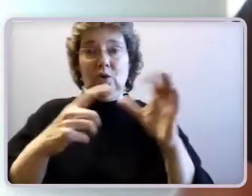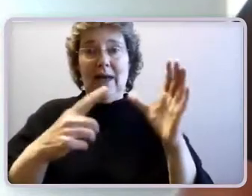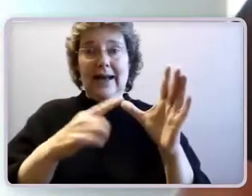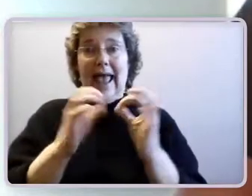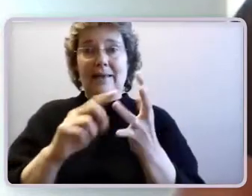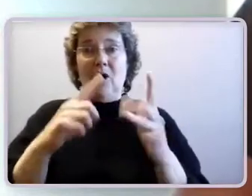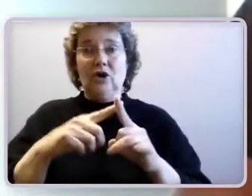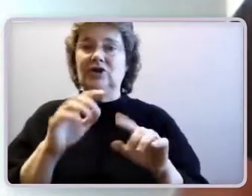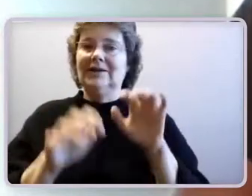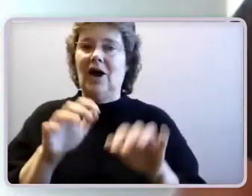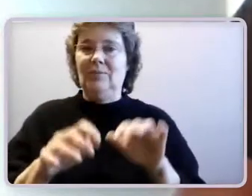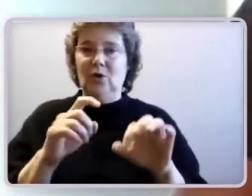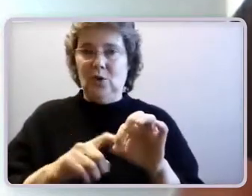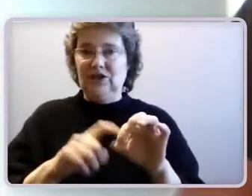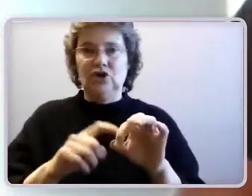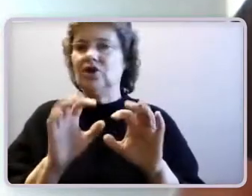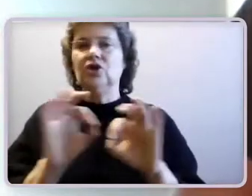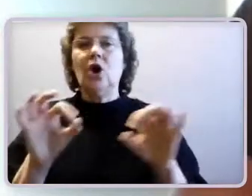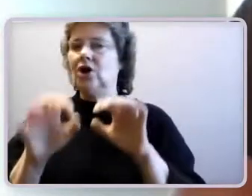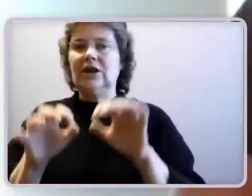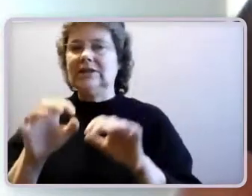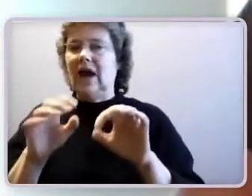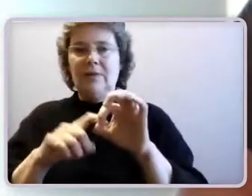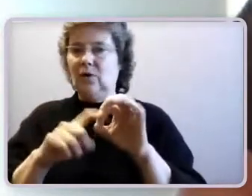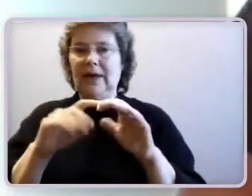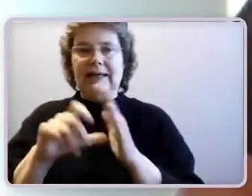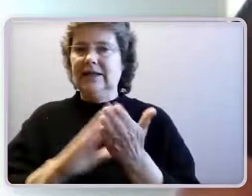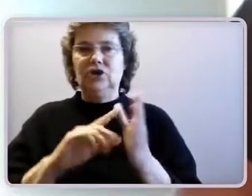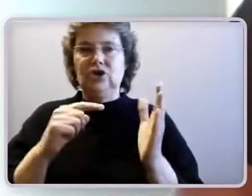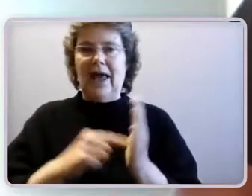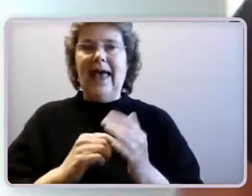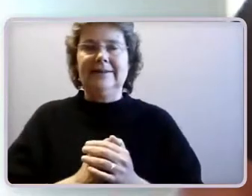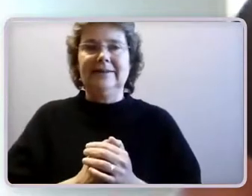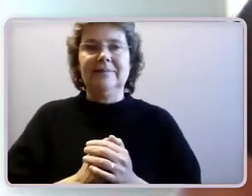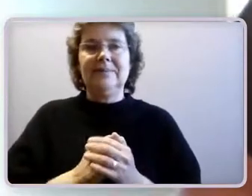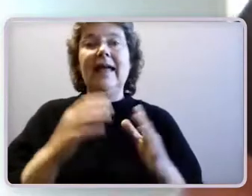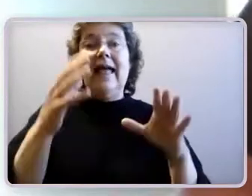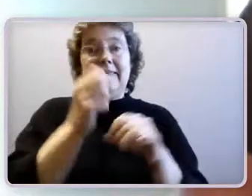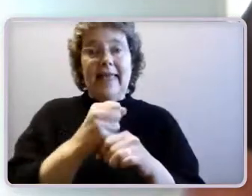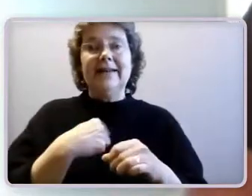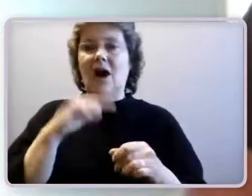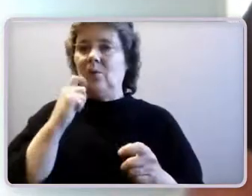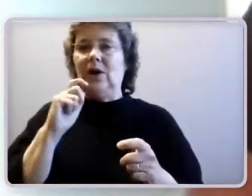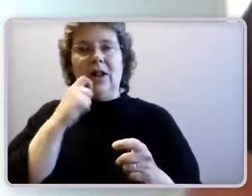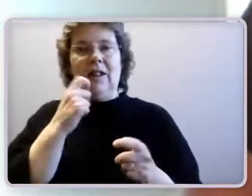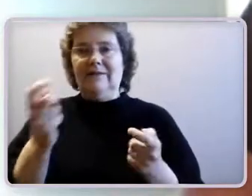box. And at the end of this session, I will be facilitating a Q&A session with our